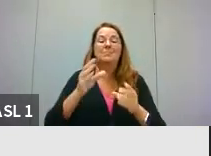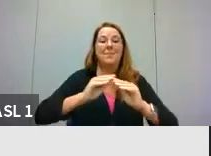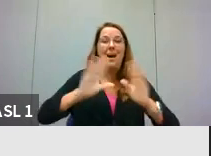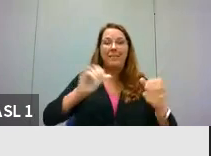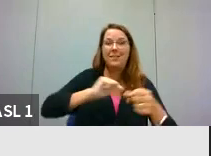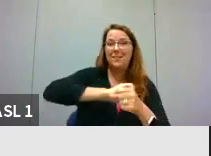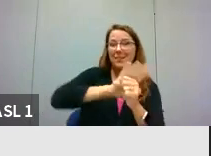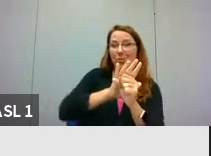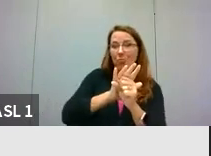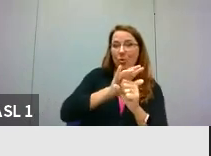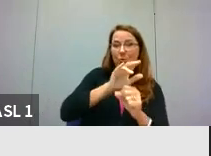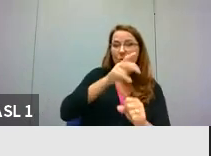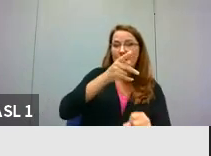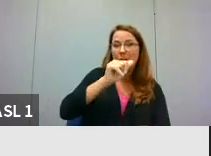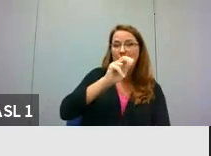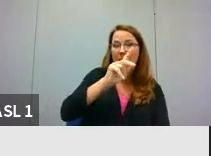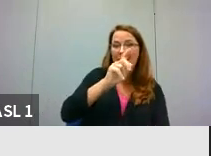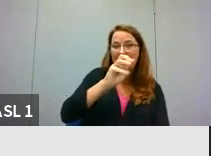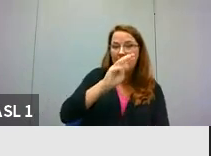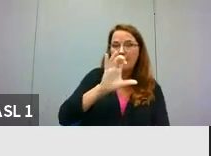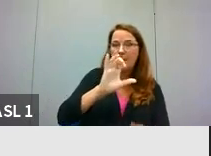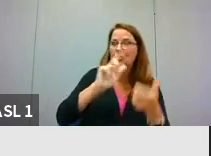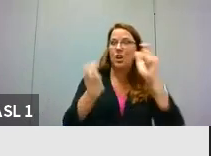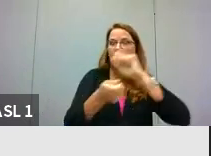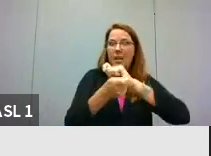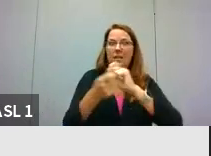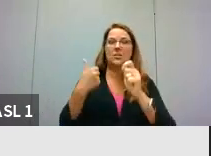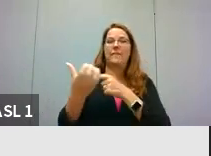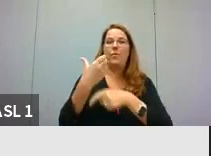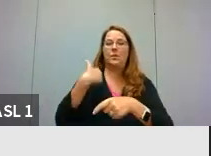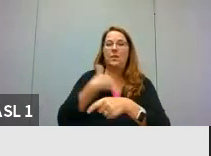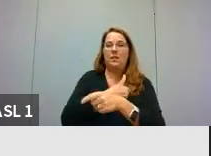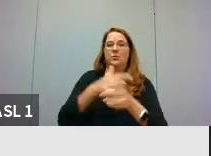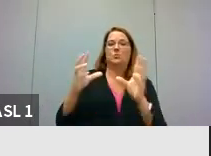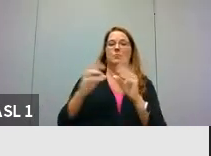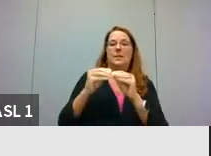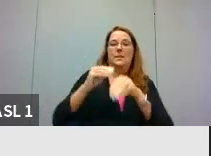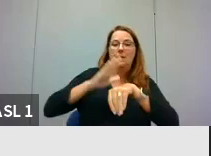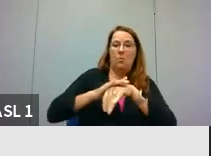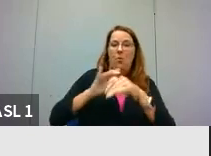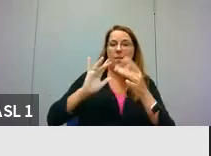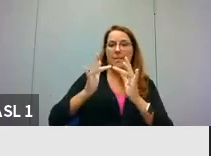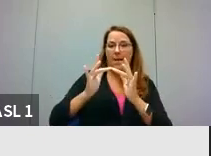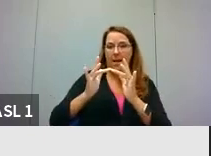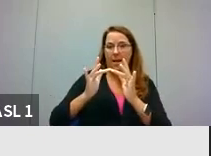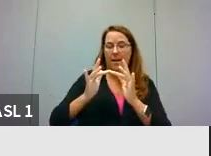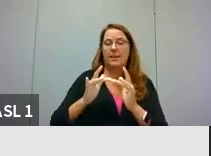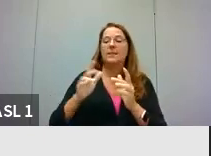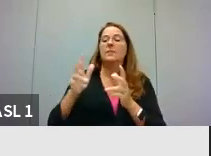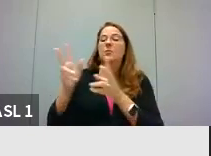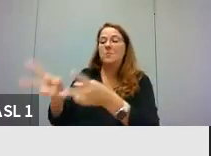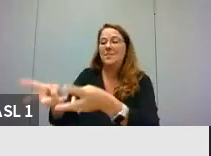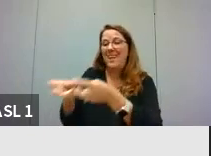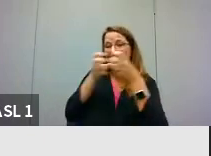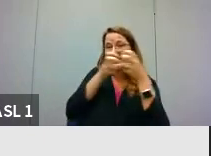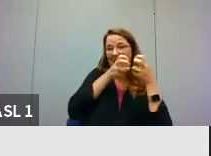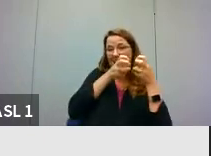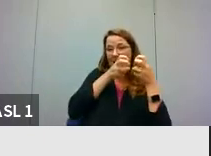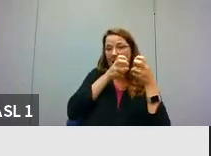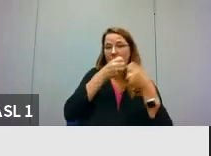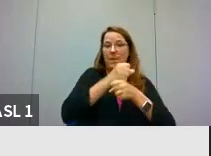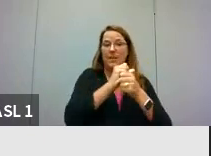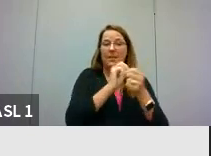changed everything and we've had to meet online. So by taking it out and making it a separate addendum to the